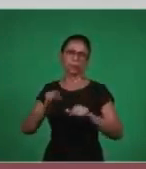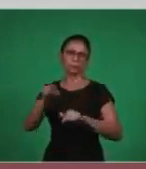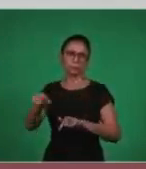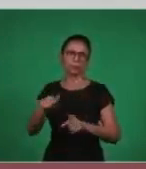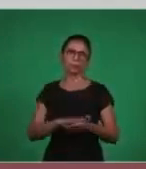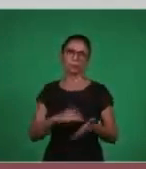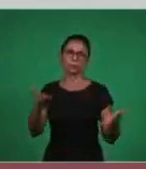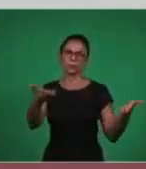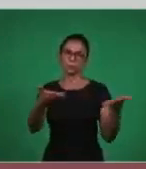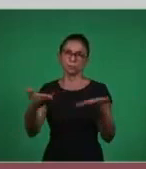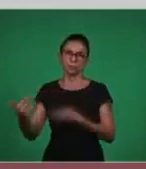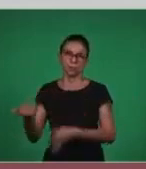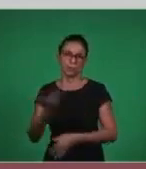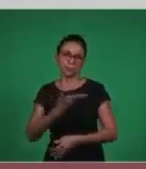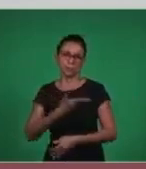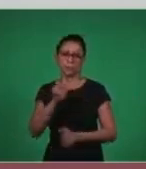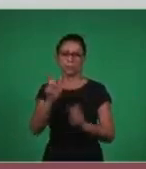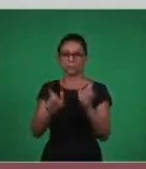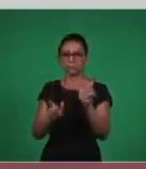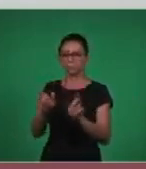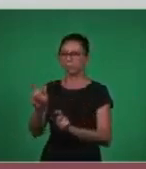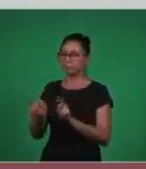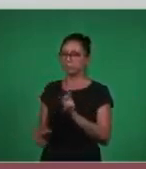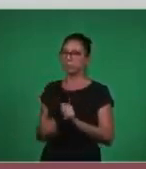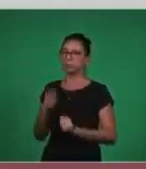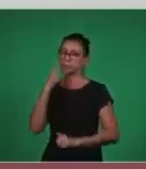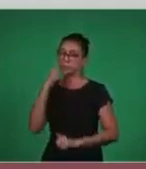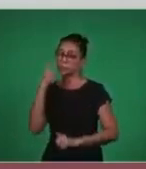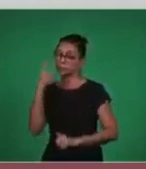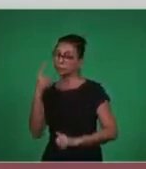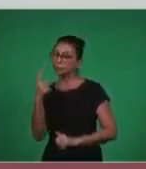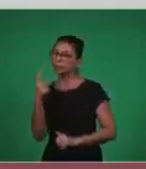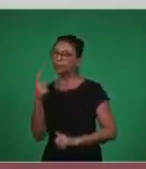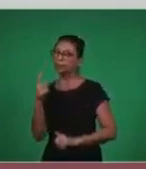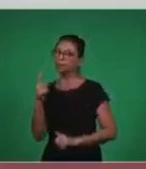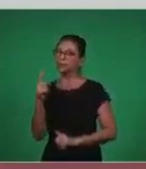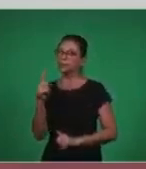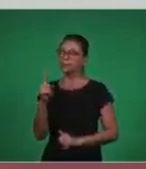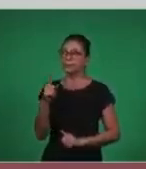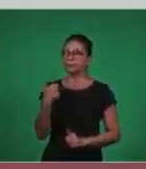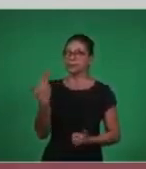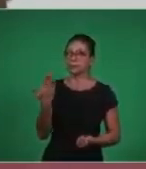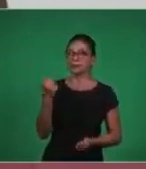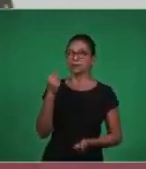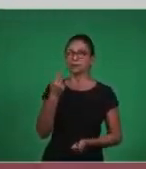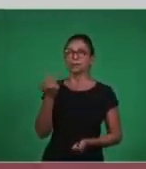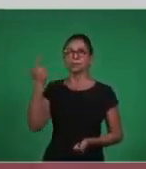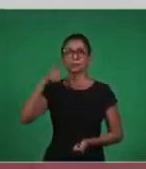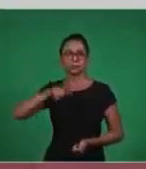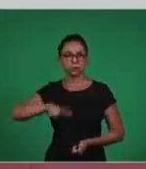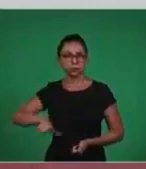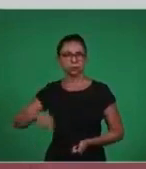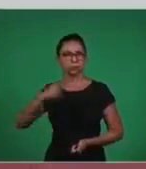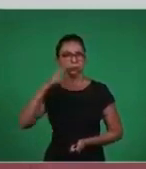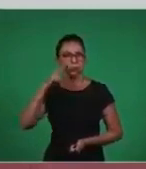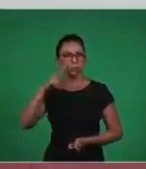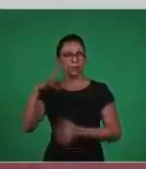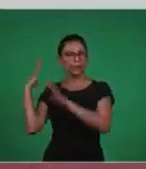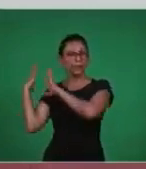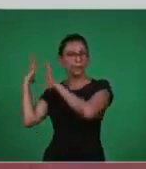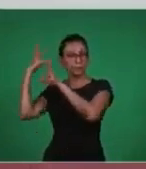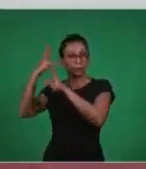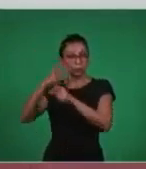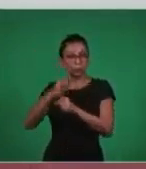He is probably bringing people and friends and relatives, something that was interested in. We are seeing the possibility